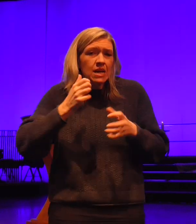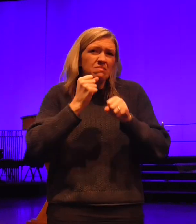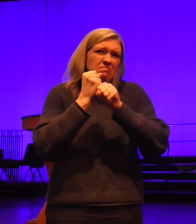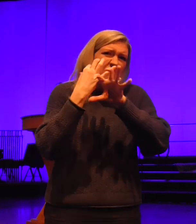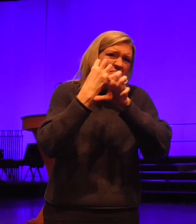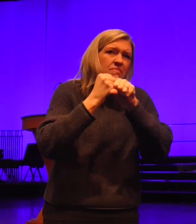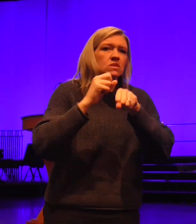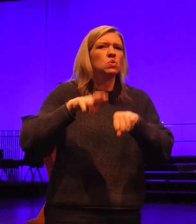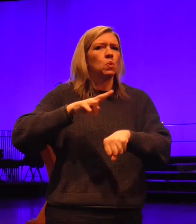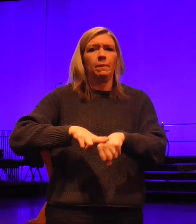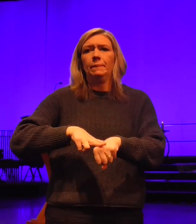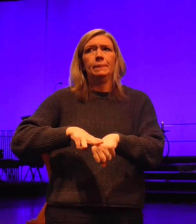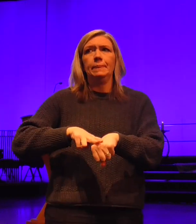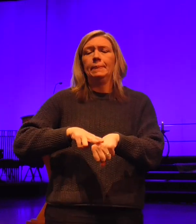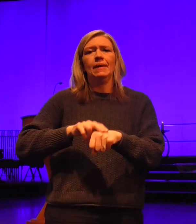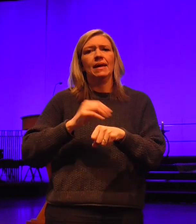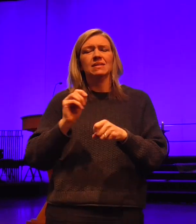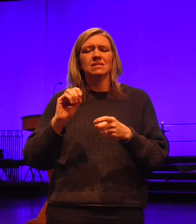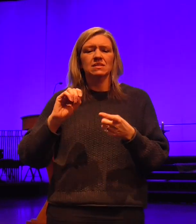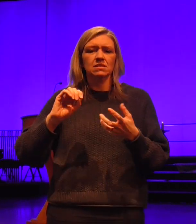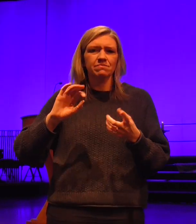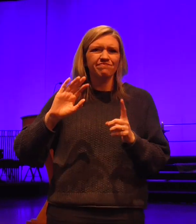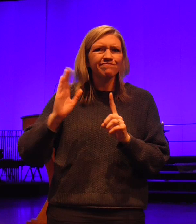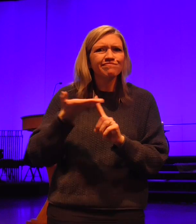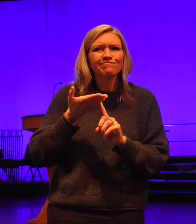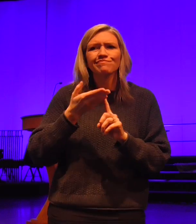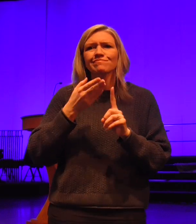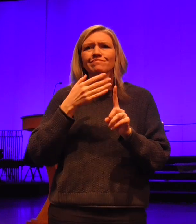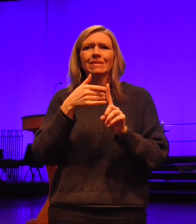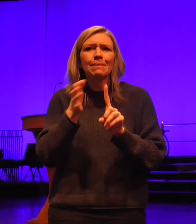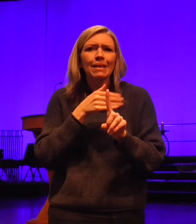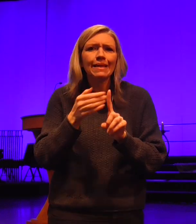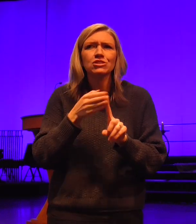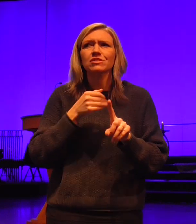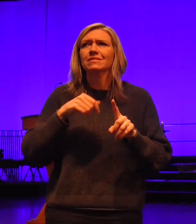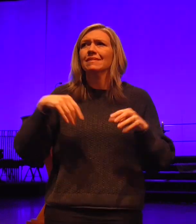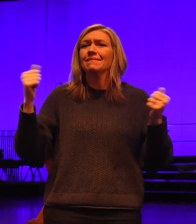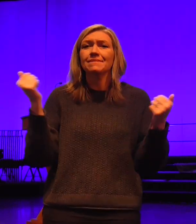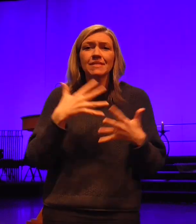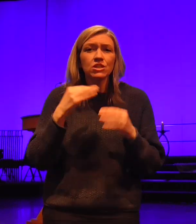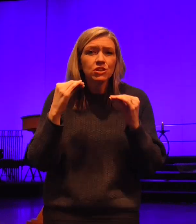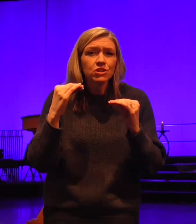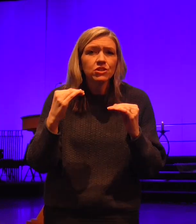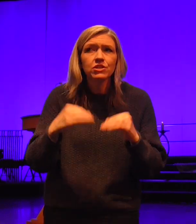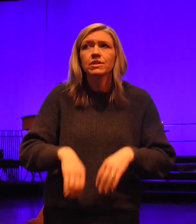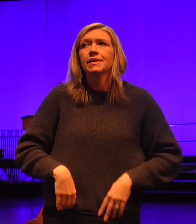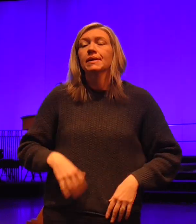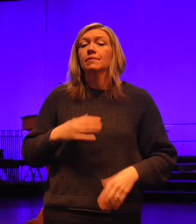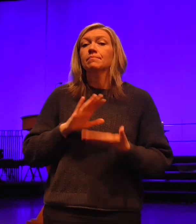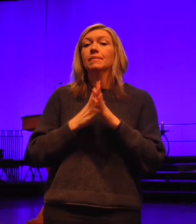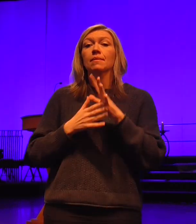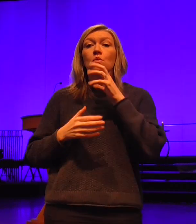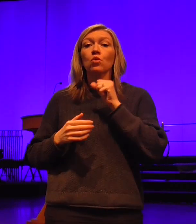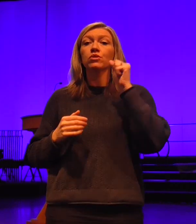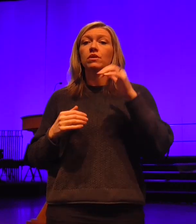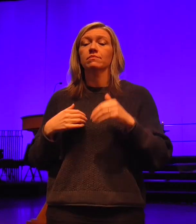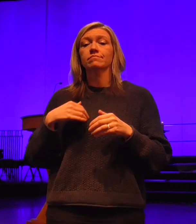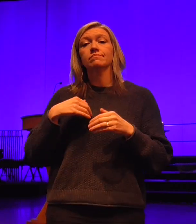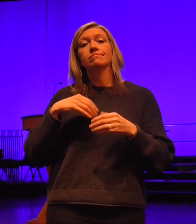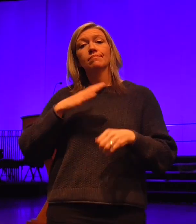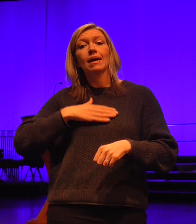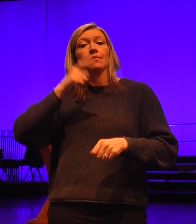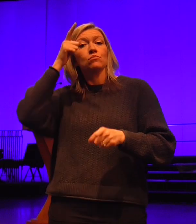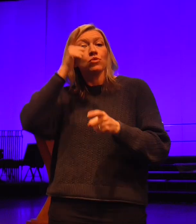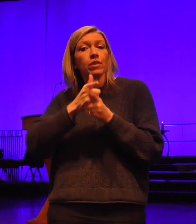norm, and manipulation and fear tactics. And as we grew older, as I had a brother and a sister, as we